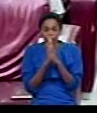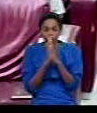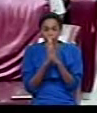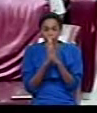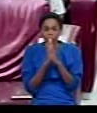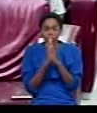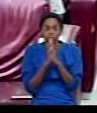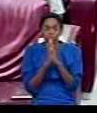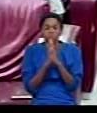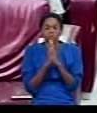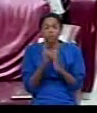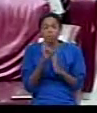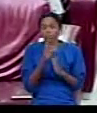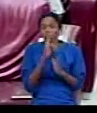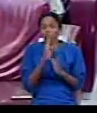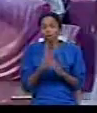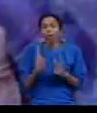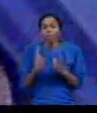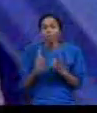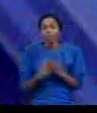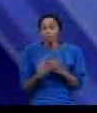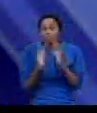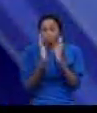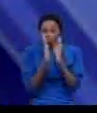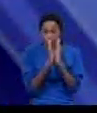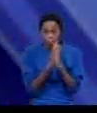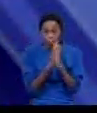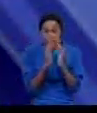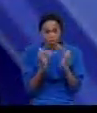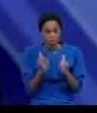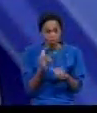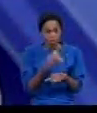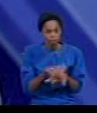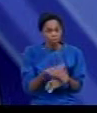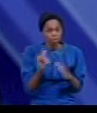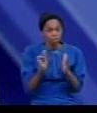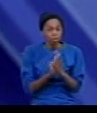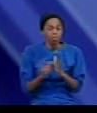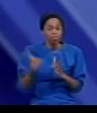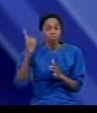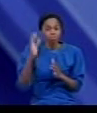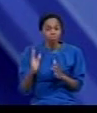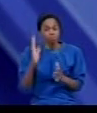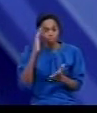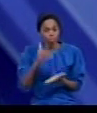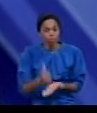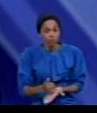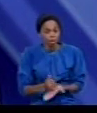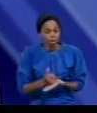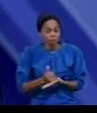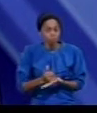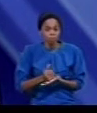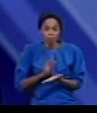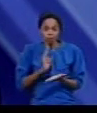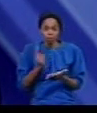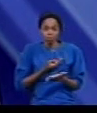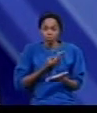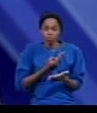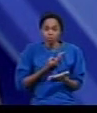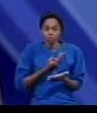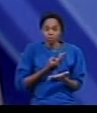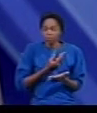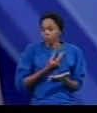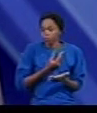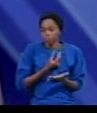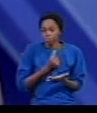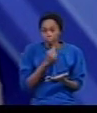We are to pray tonight that God will help us not to allow